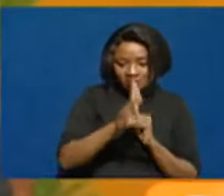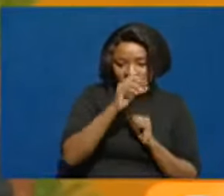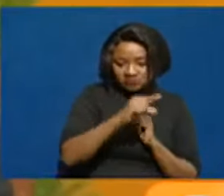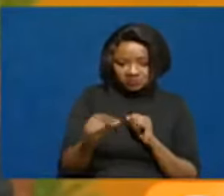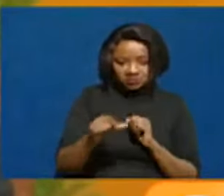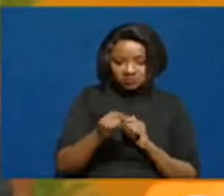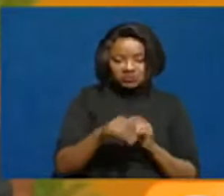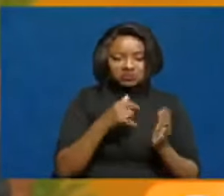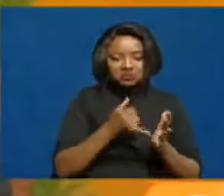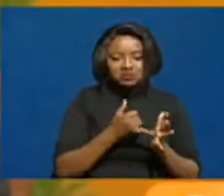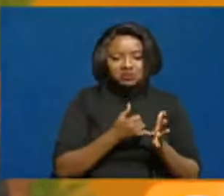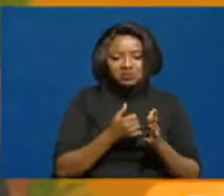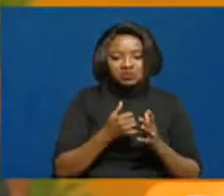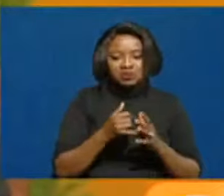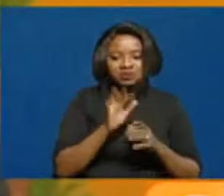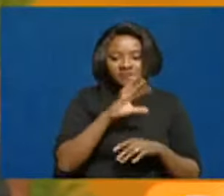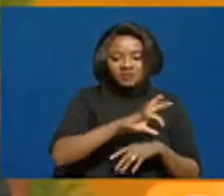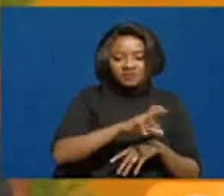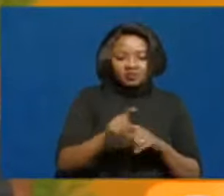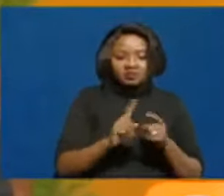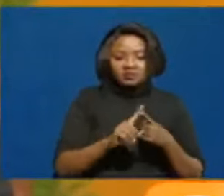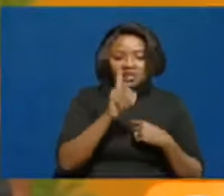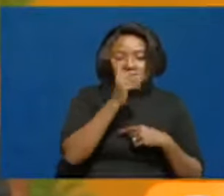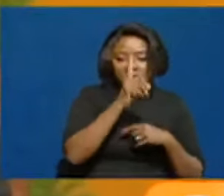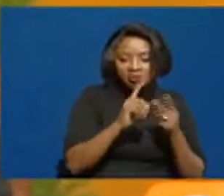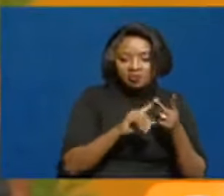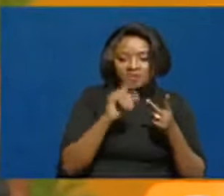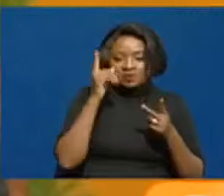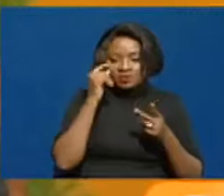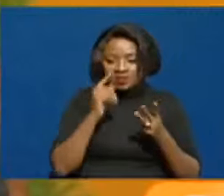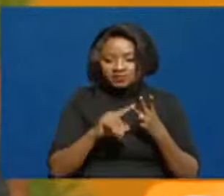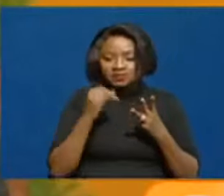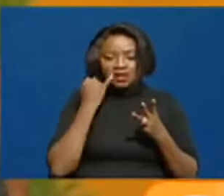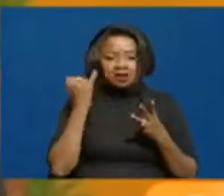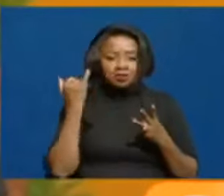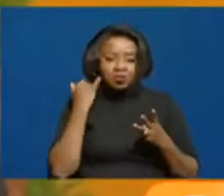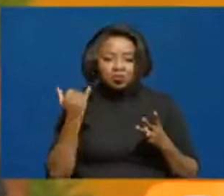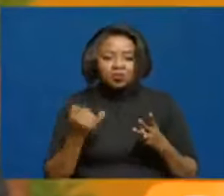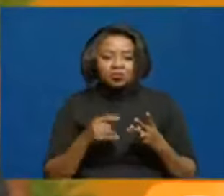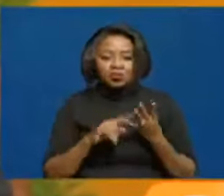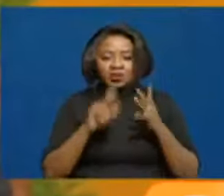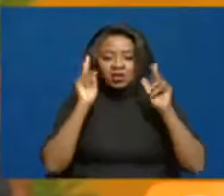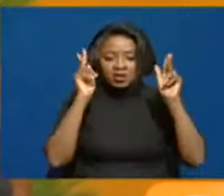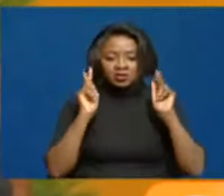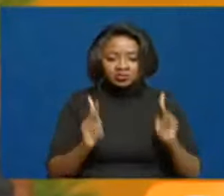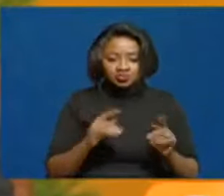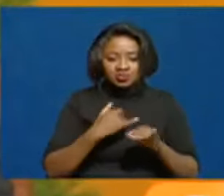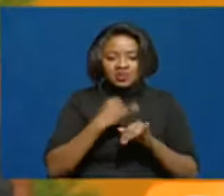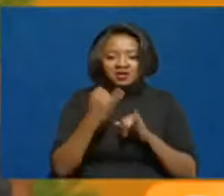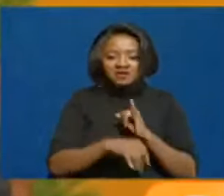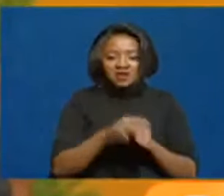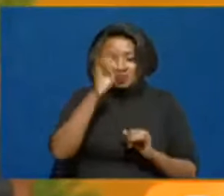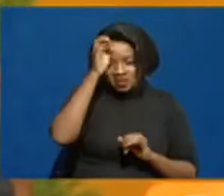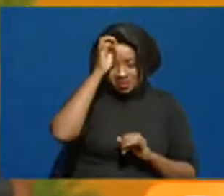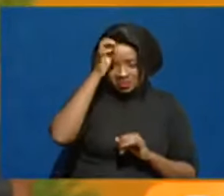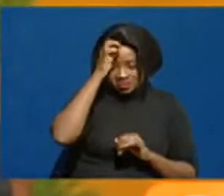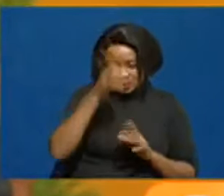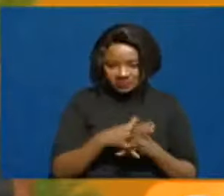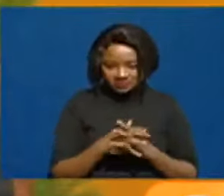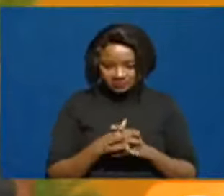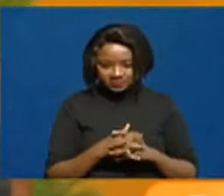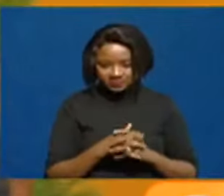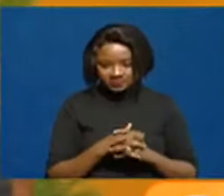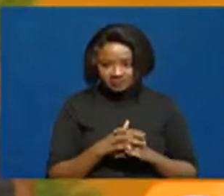being Nairobi, Mombasa, Nakuru, and Kisumu, and finally Eldoret. And